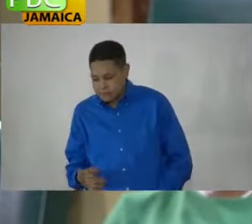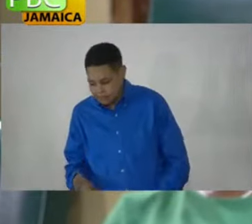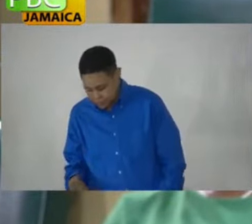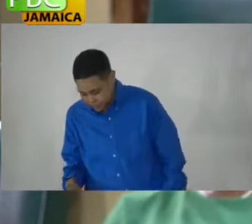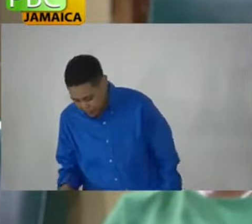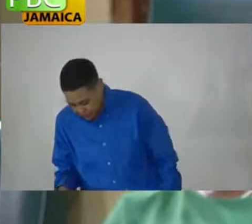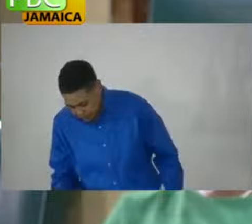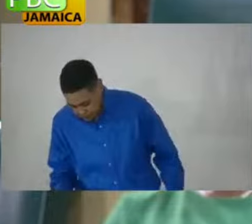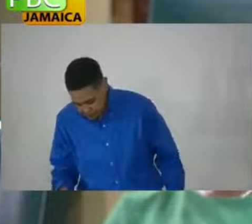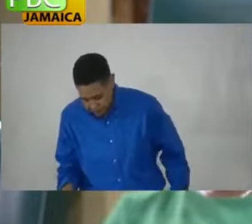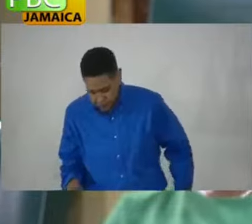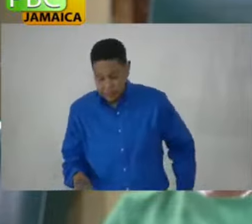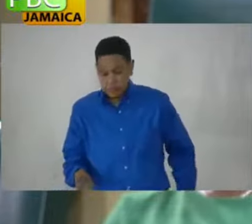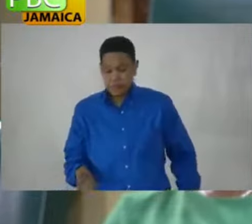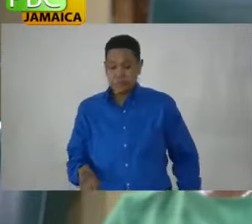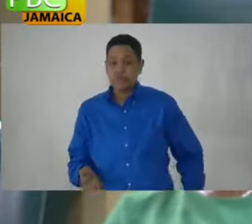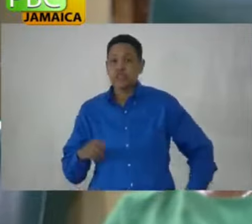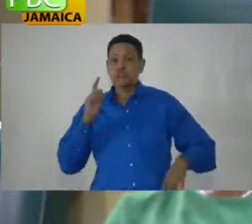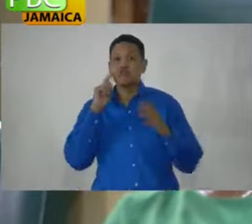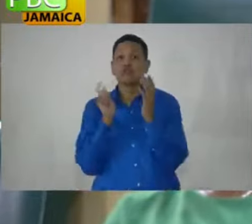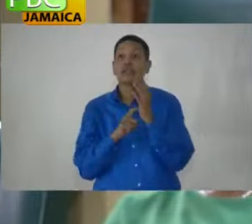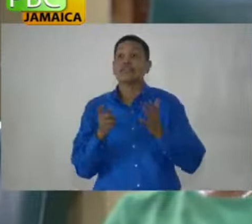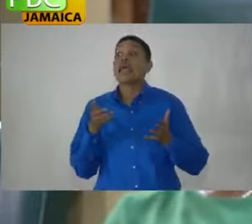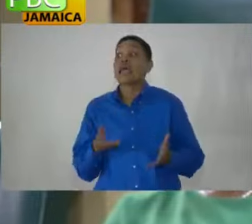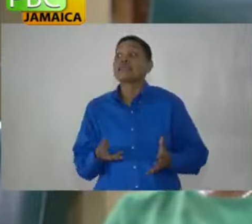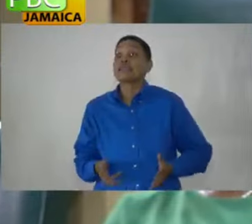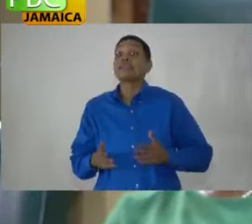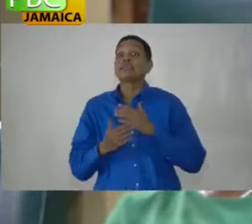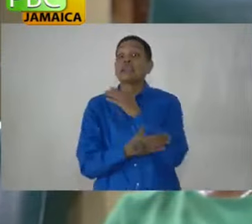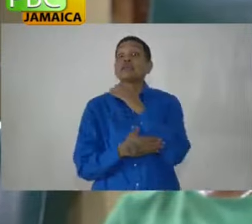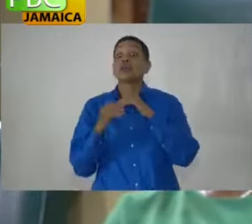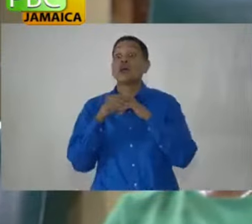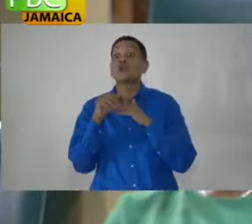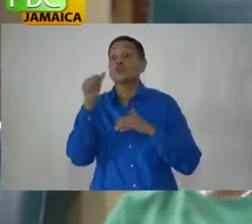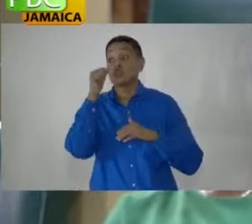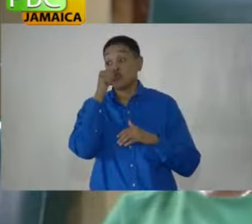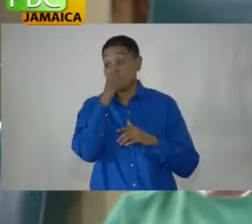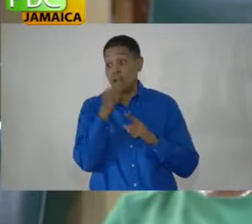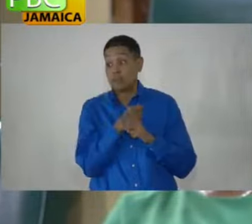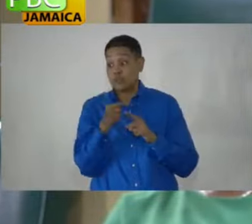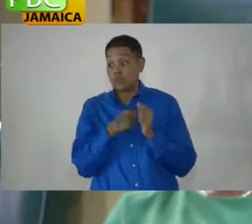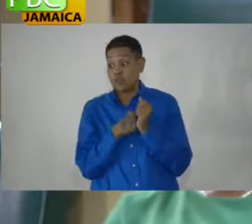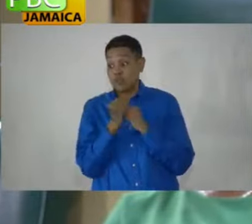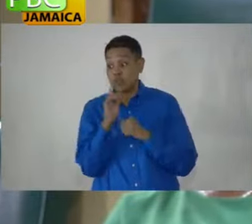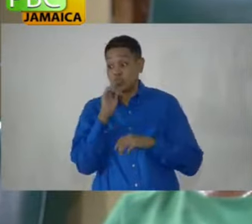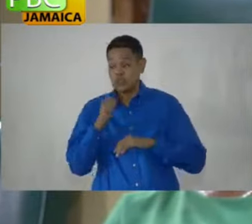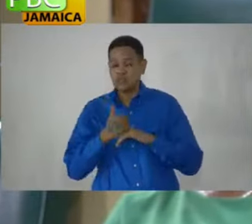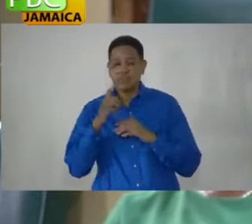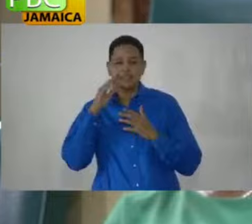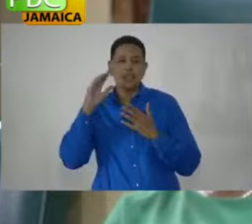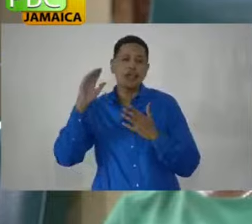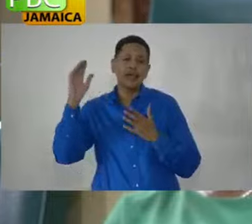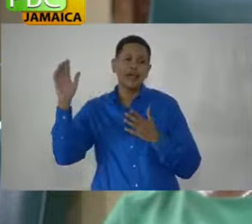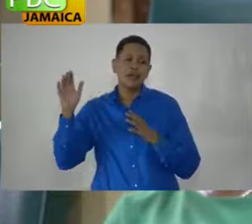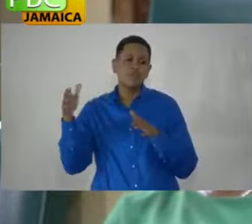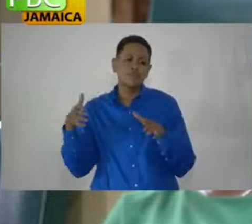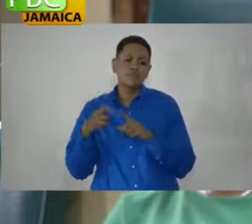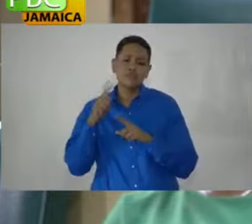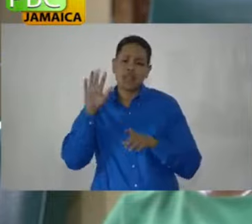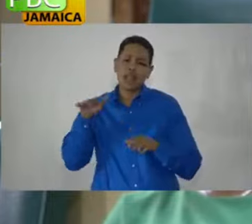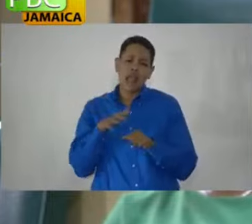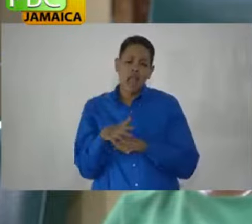the recognition that the existing National Council on Drug Abuse structure as a statutory body was